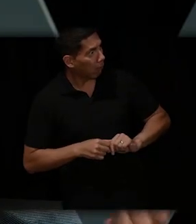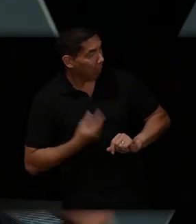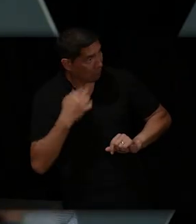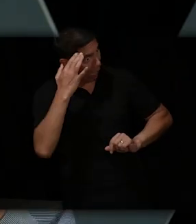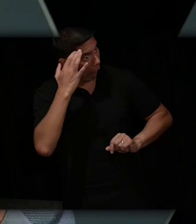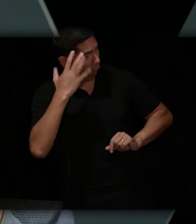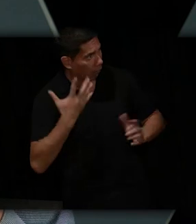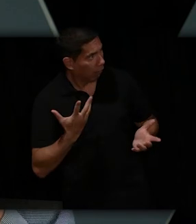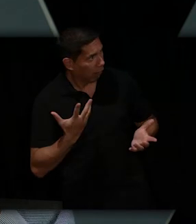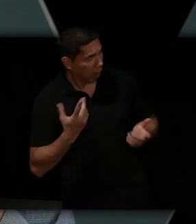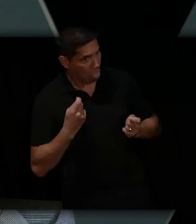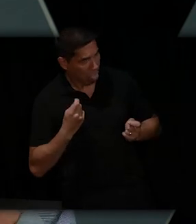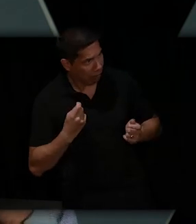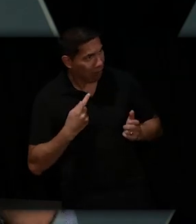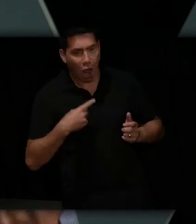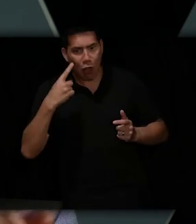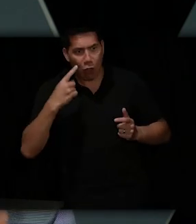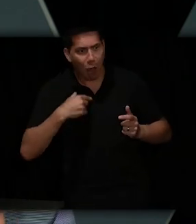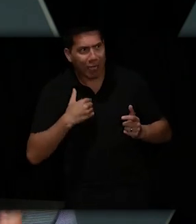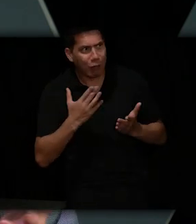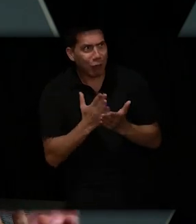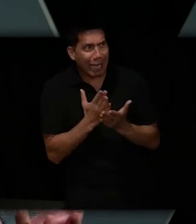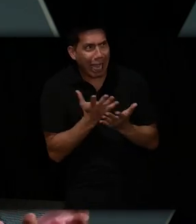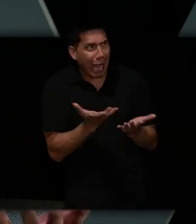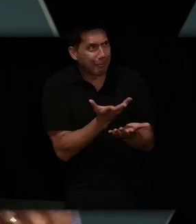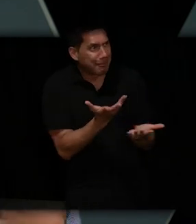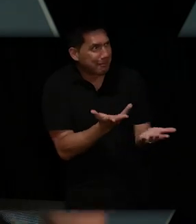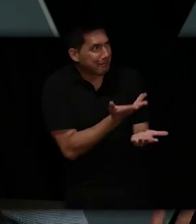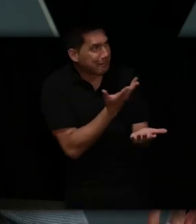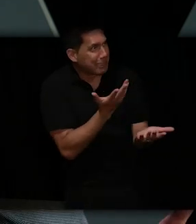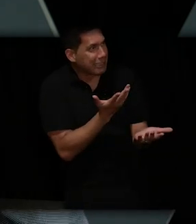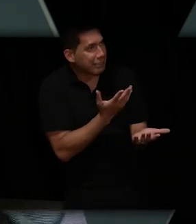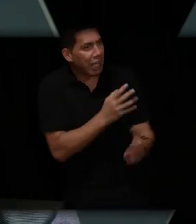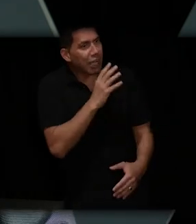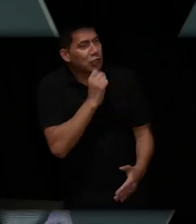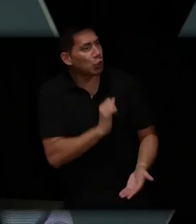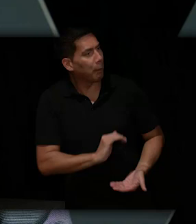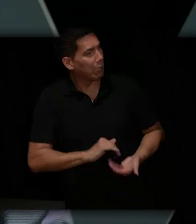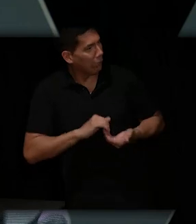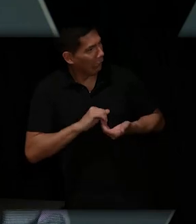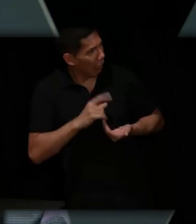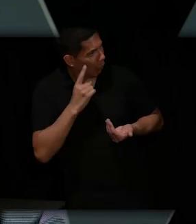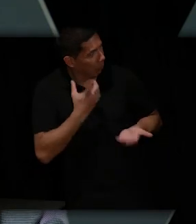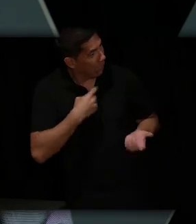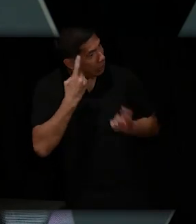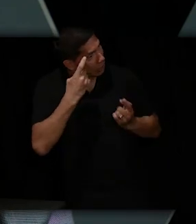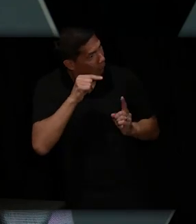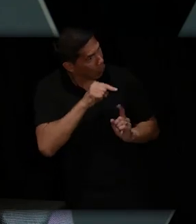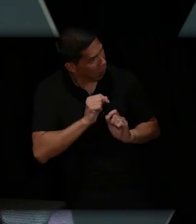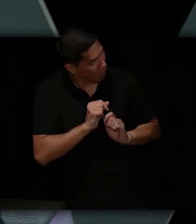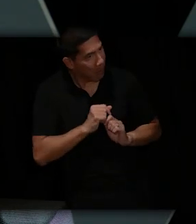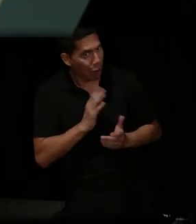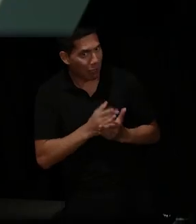I thought I was being super, like, gentlemanly and considerate, but apparently I wasn't, and it